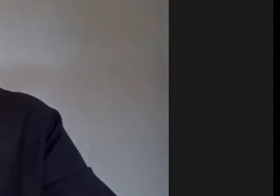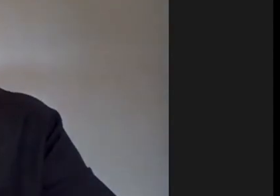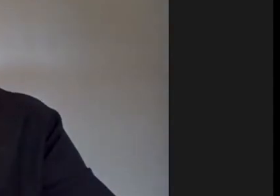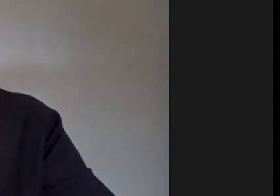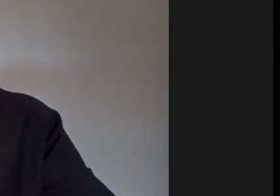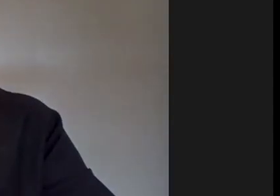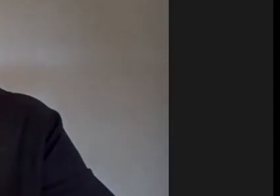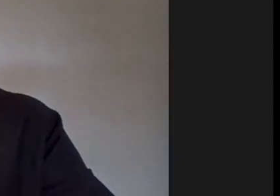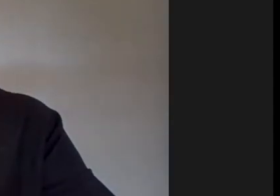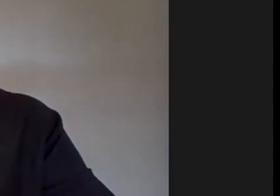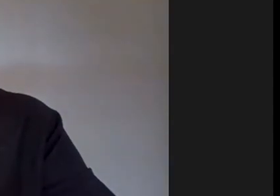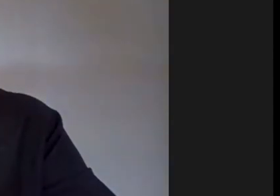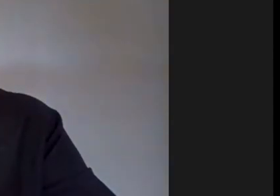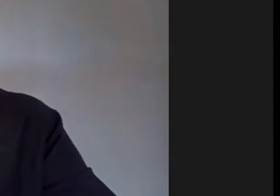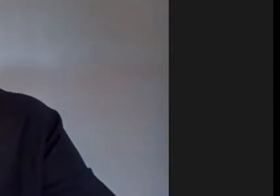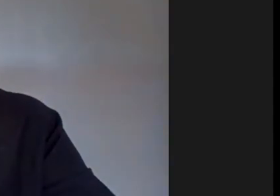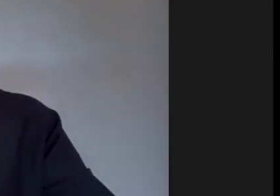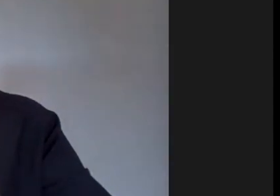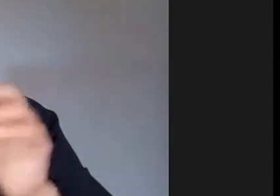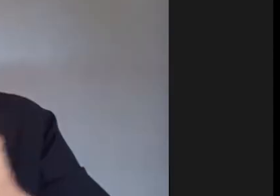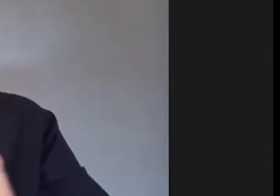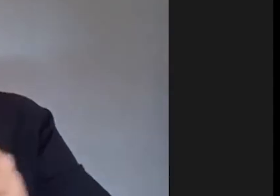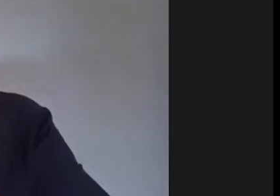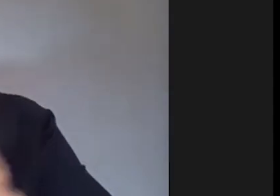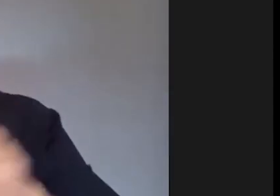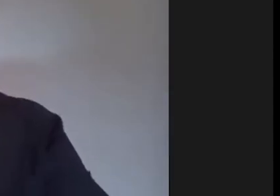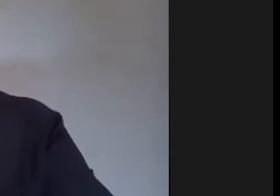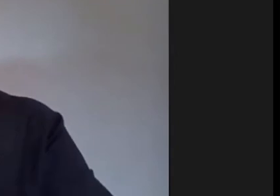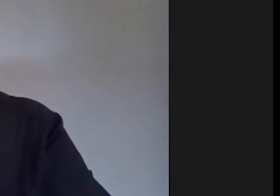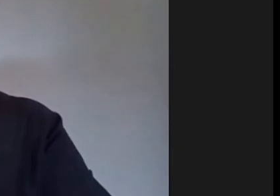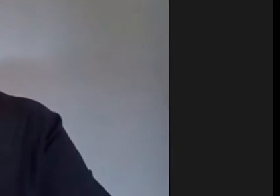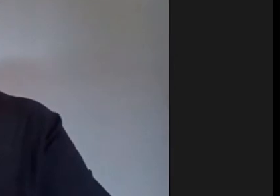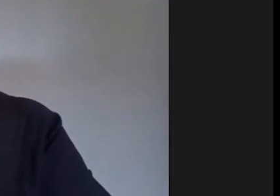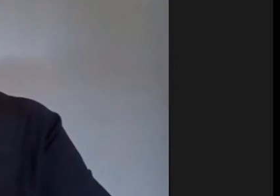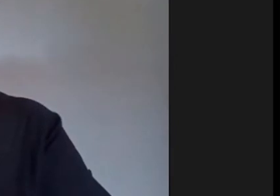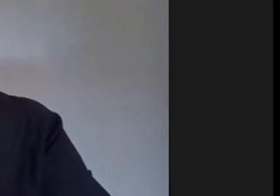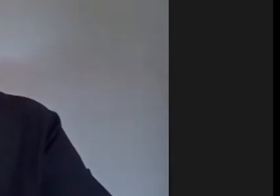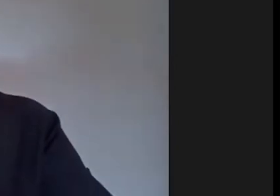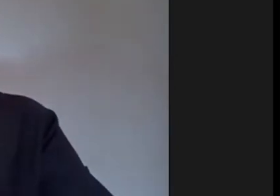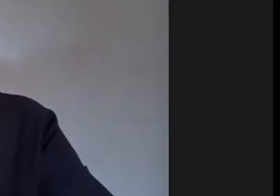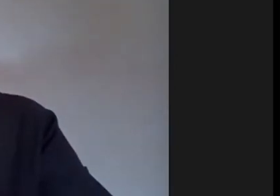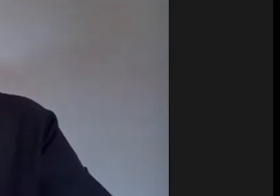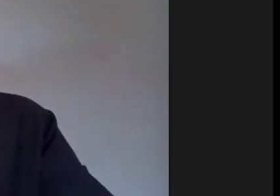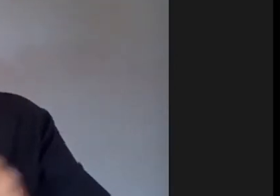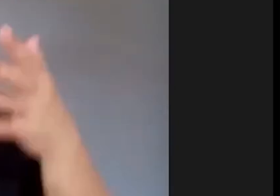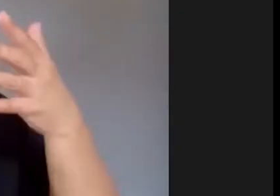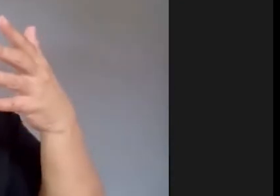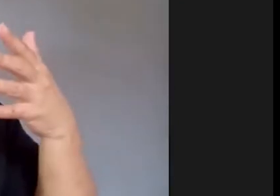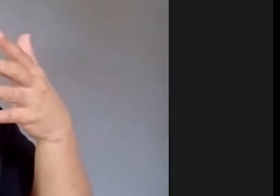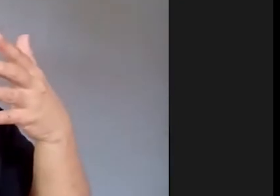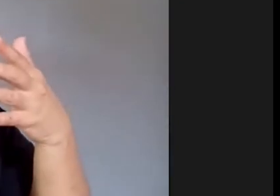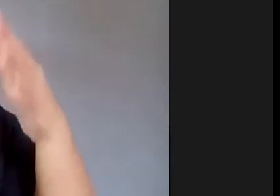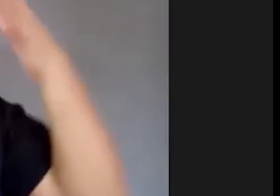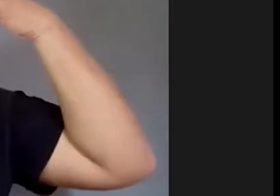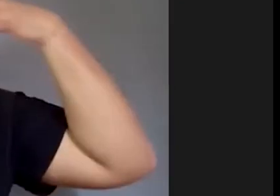No. No, it's a noun. Predicate. Yeah. But when we look at Ember